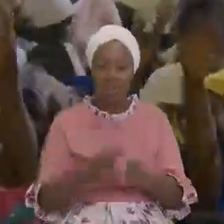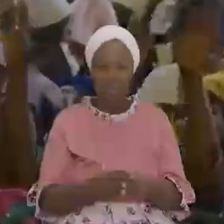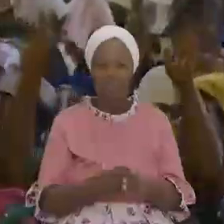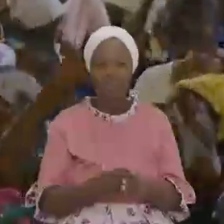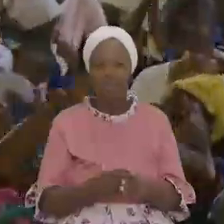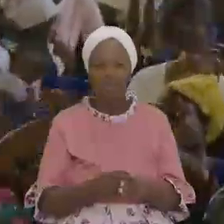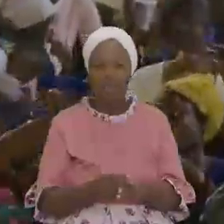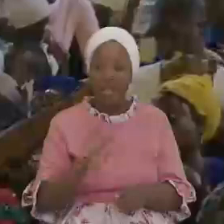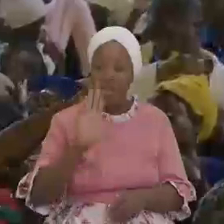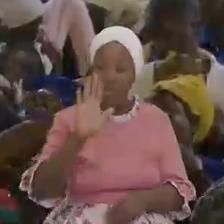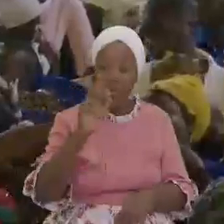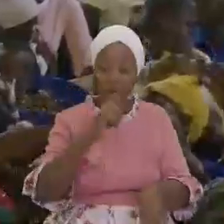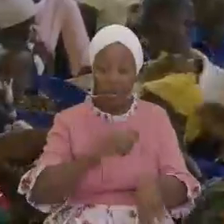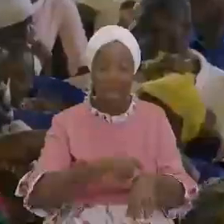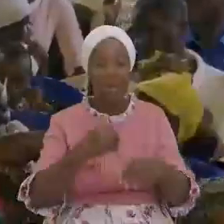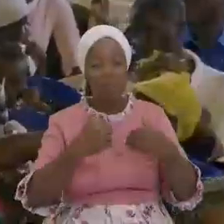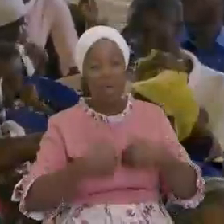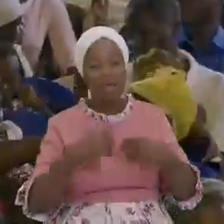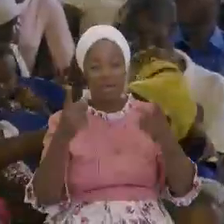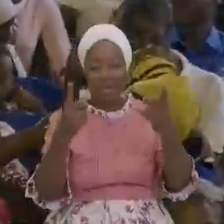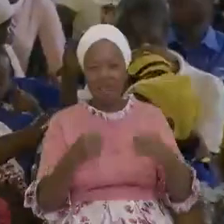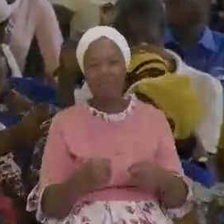Your time has come.